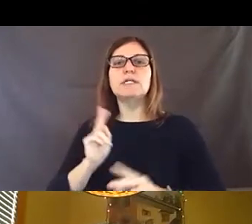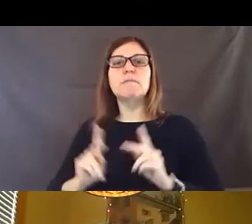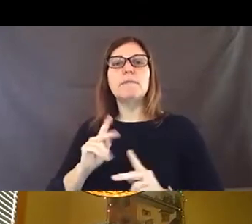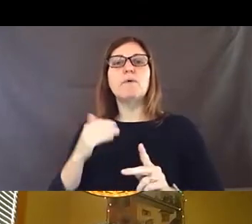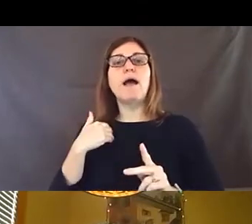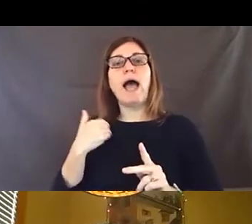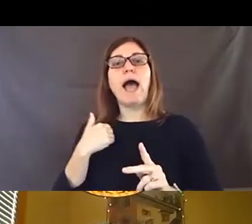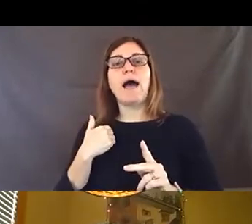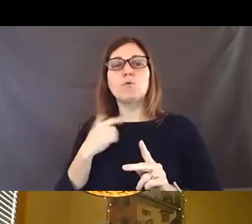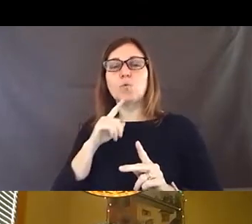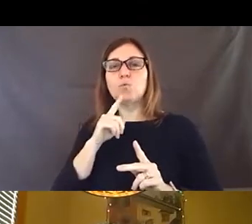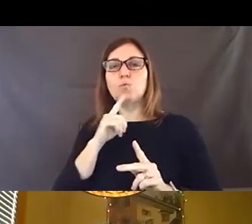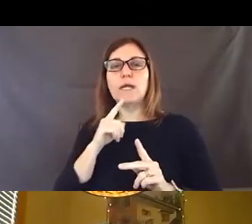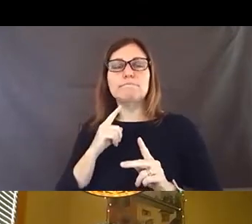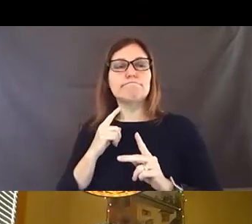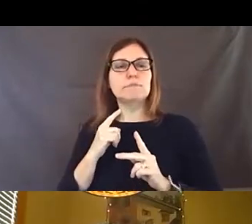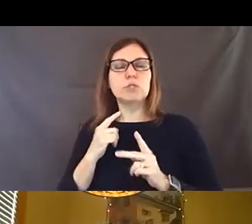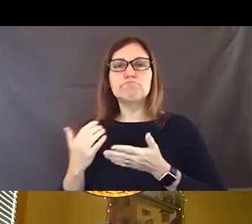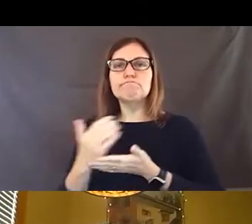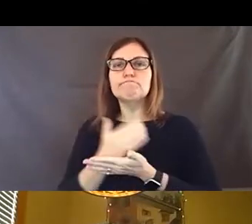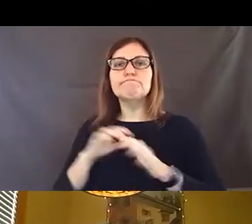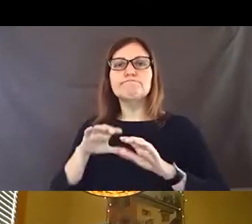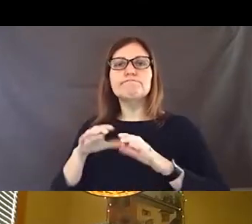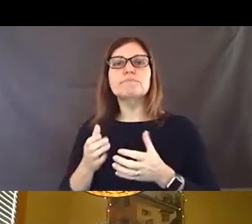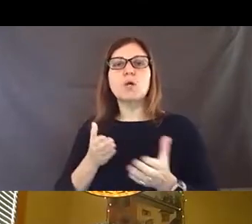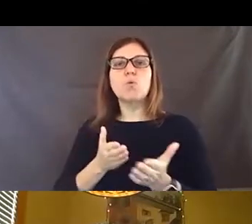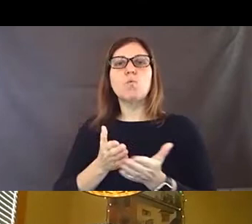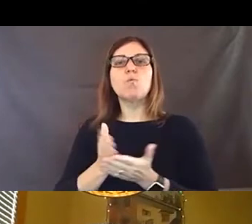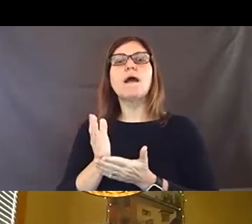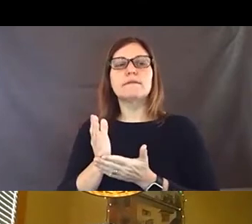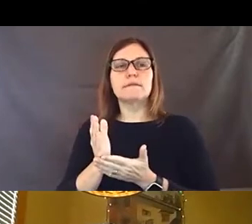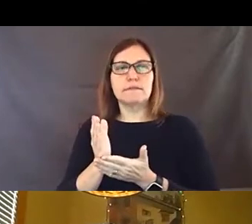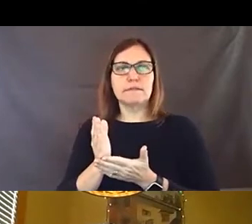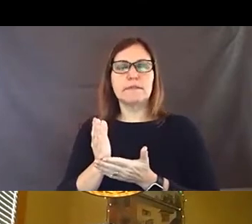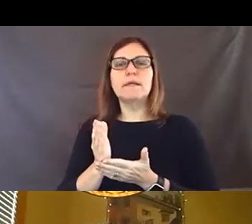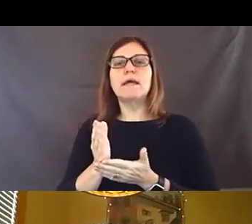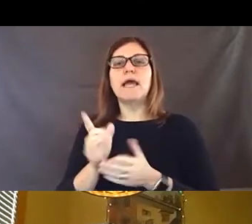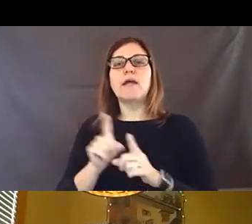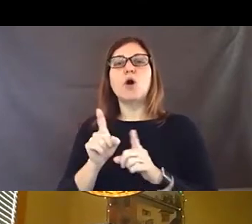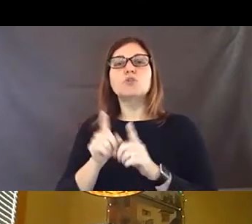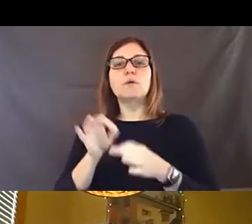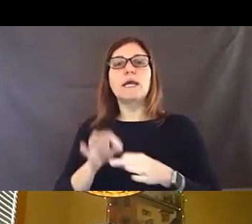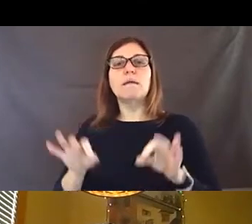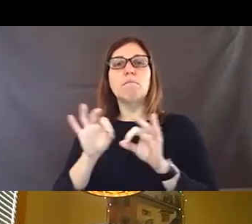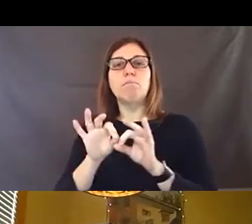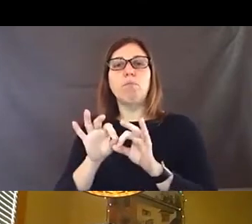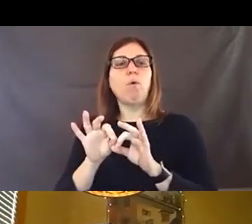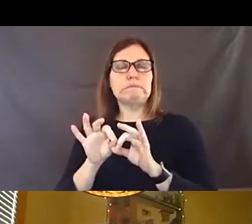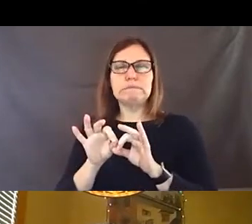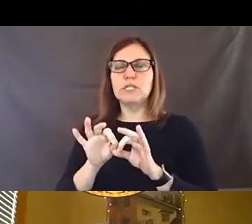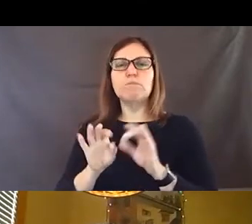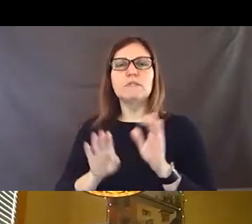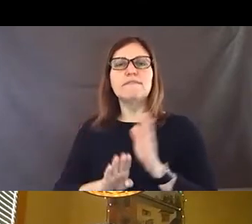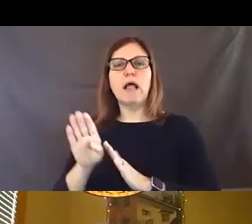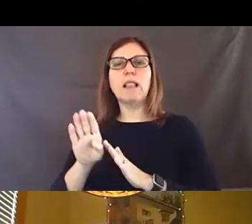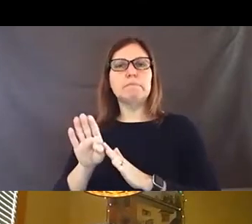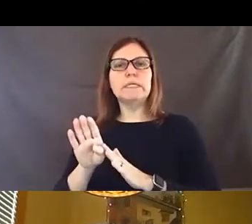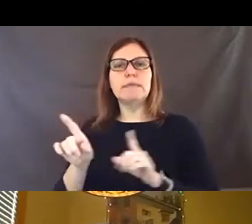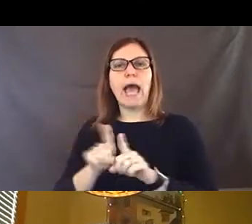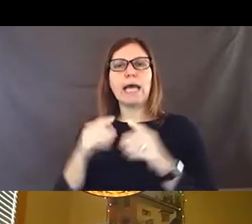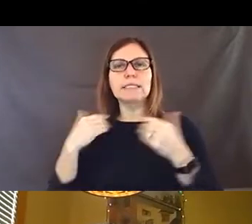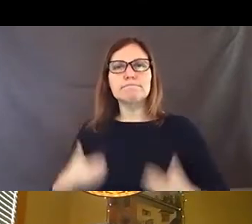are indispensable for our existence, well-being, and integral development as peoples. In that regard, the municipality